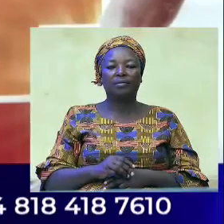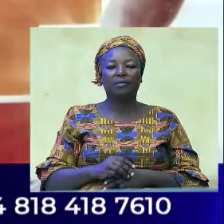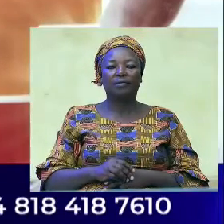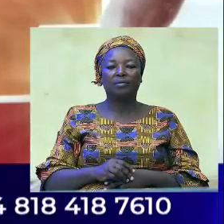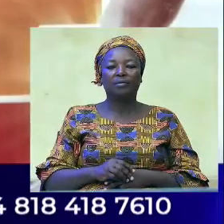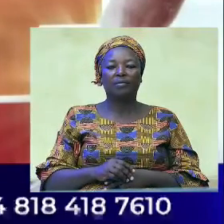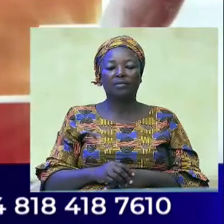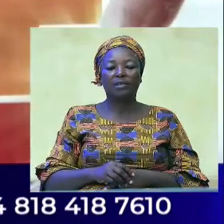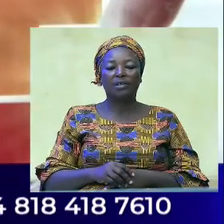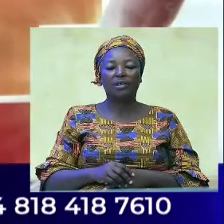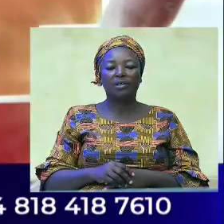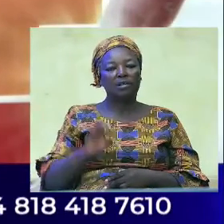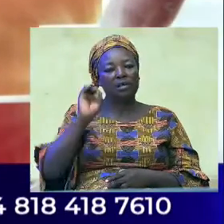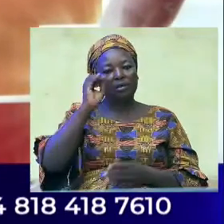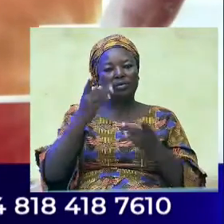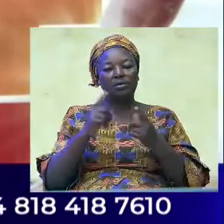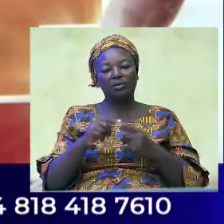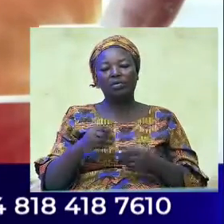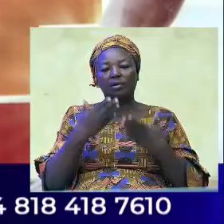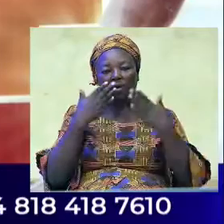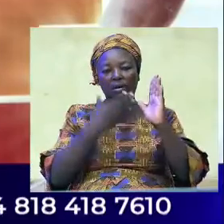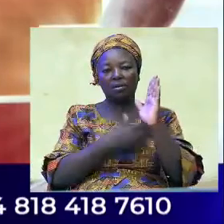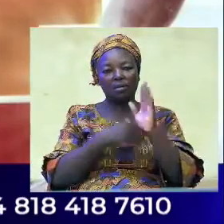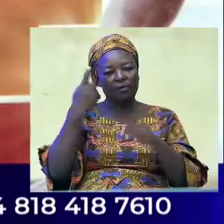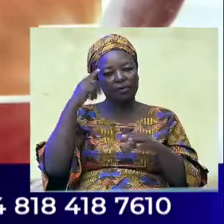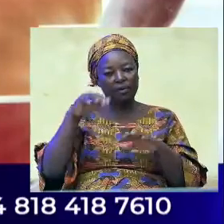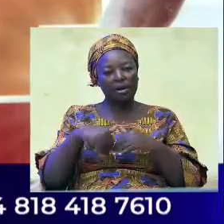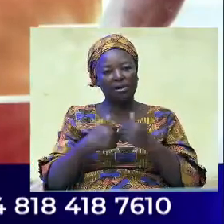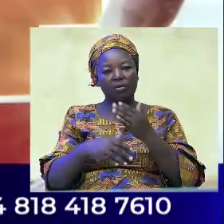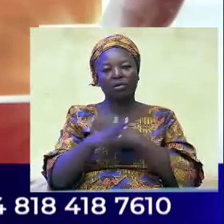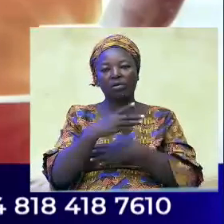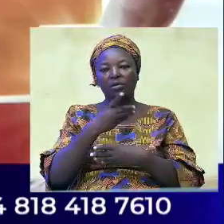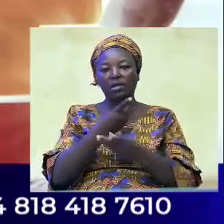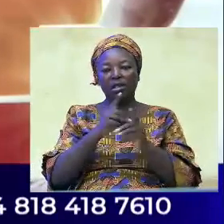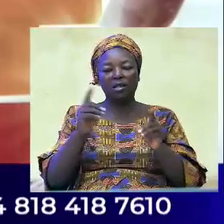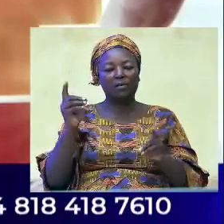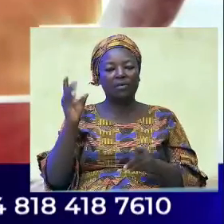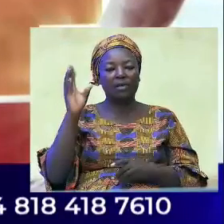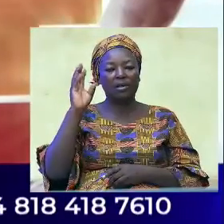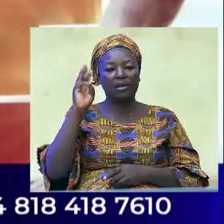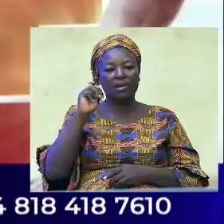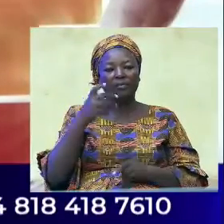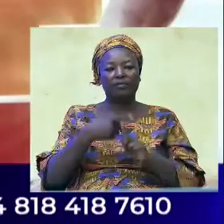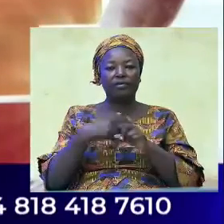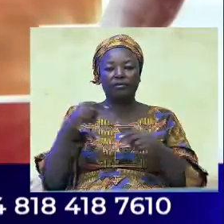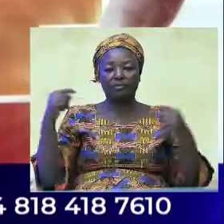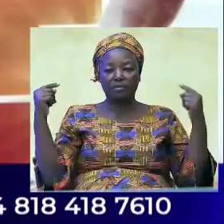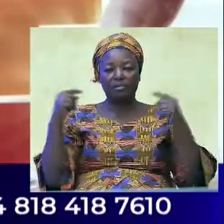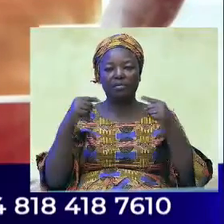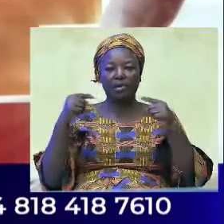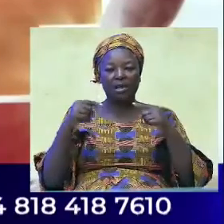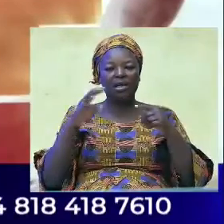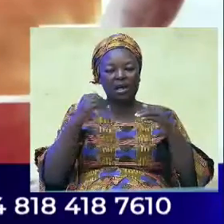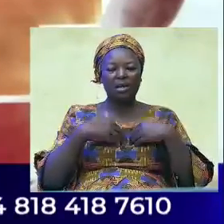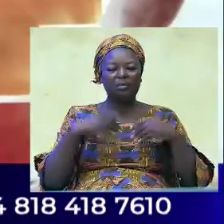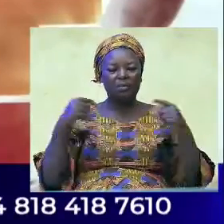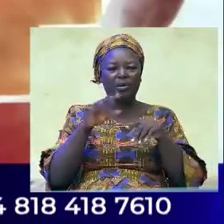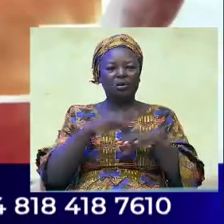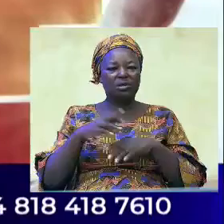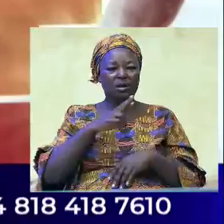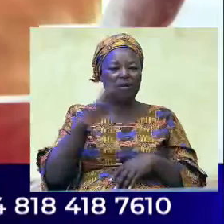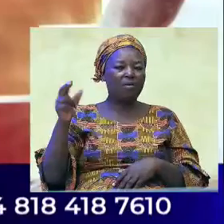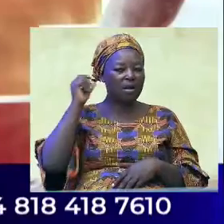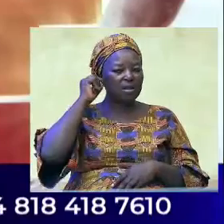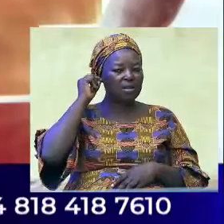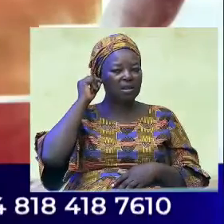region. And I want to thank God for how God delivered me from a pain. I had a pain on my right